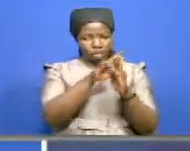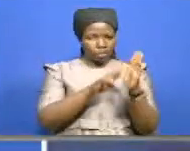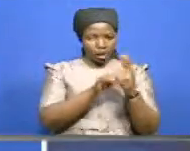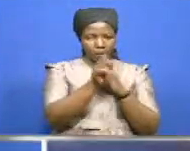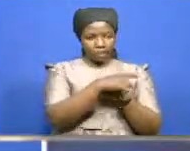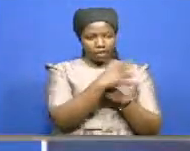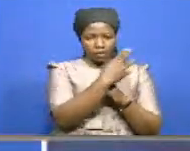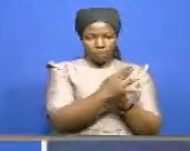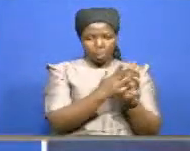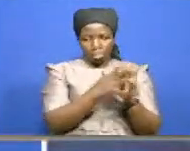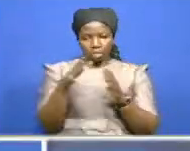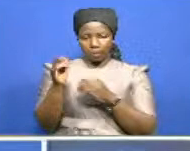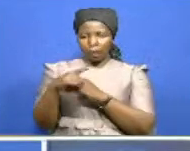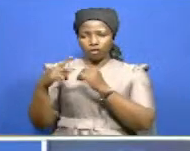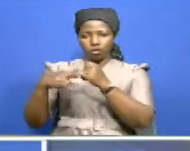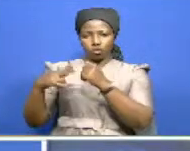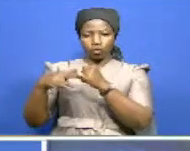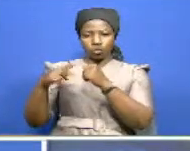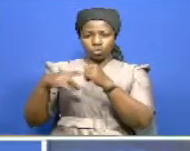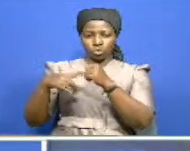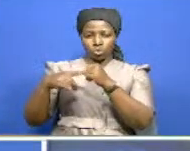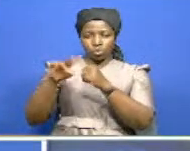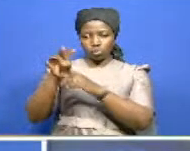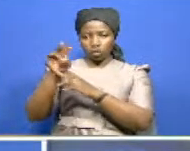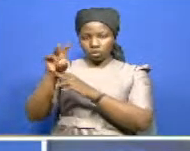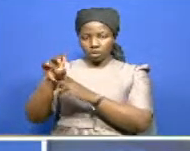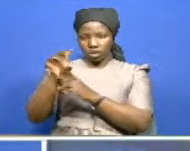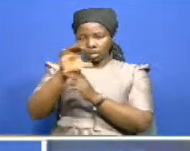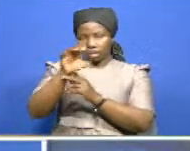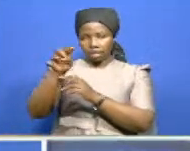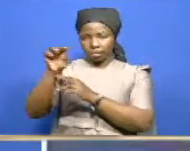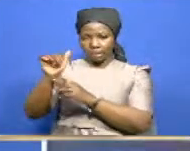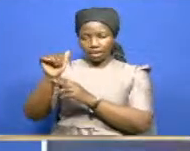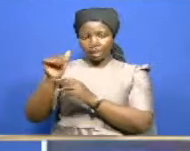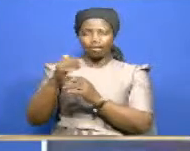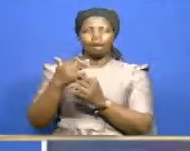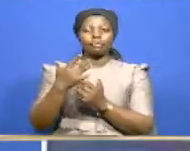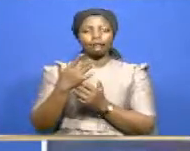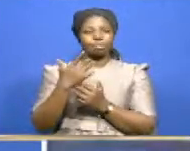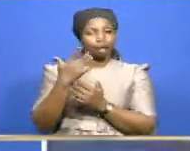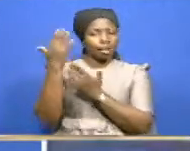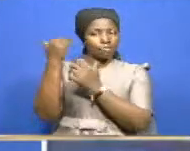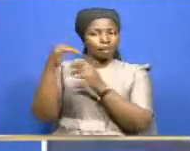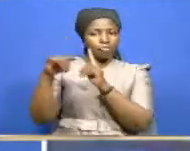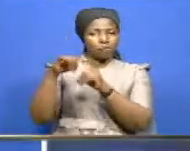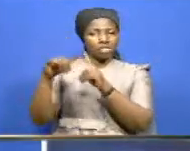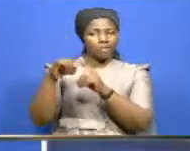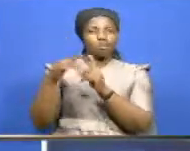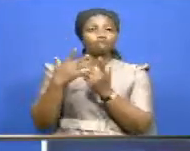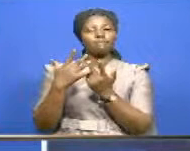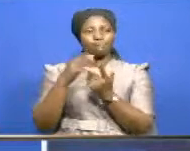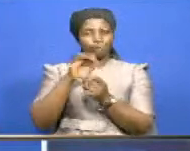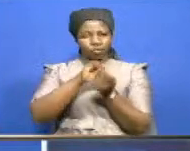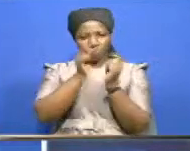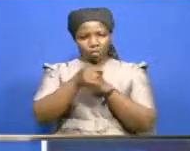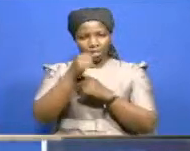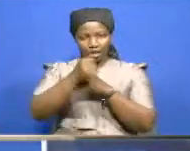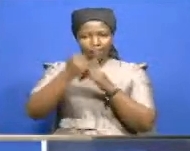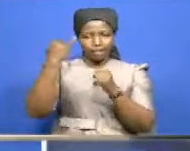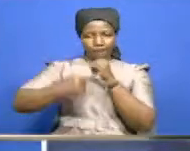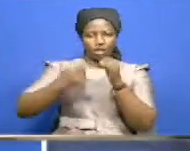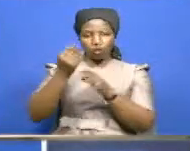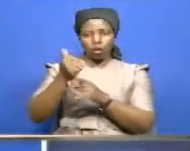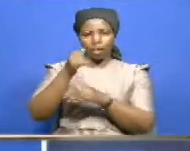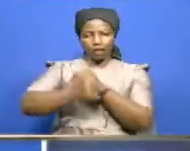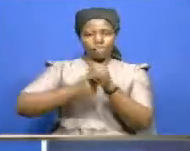April to June of 2020. The Capital Authority predicts a positive outlook in the final quarter of the year 2020,